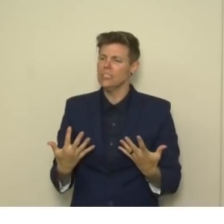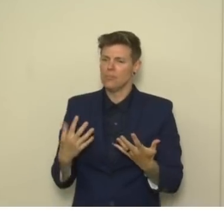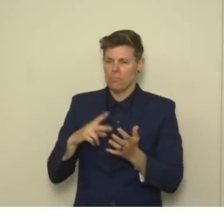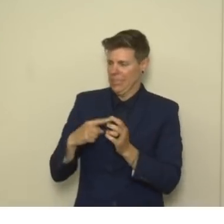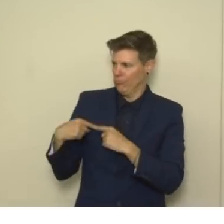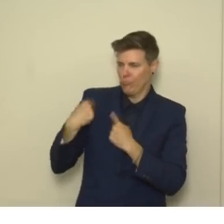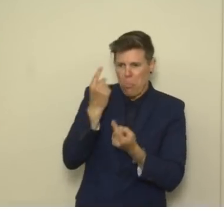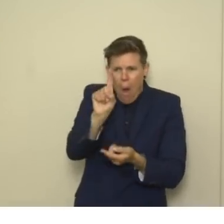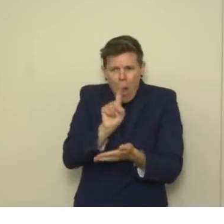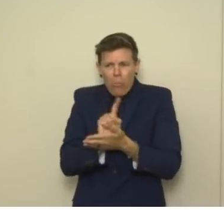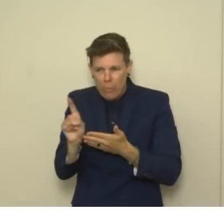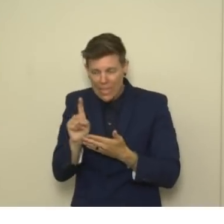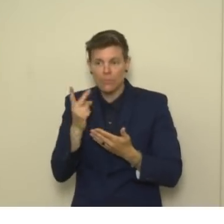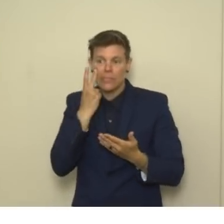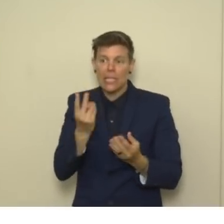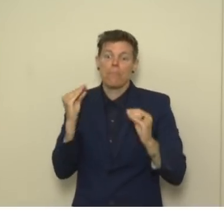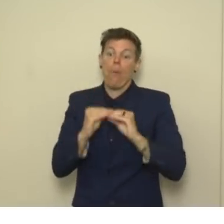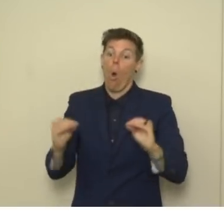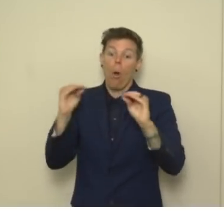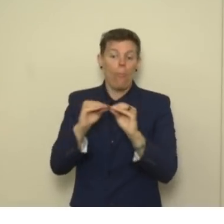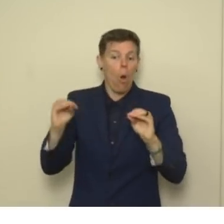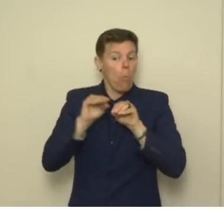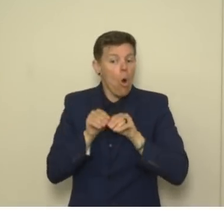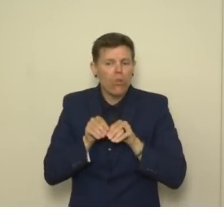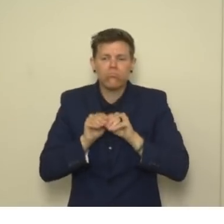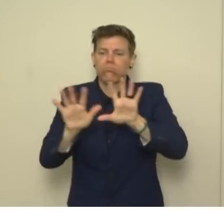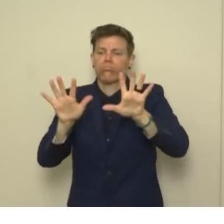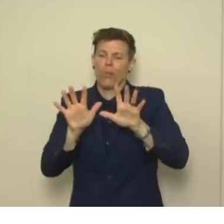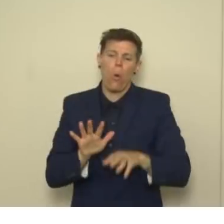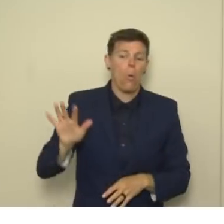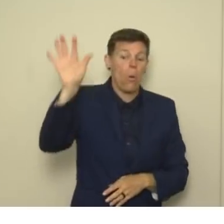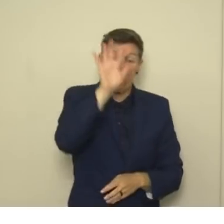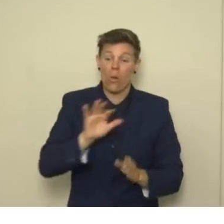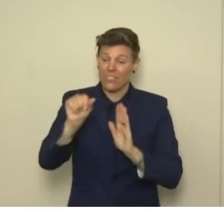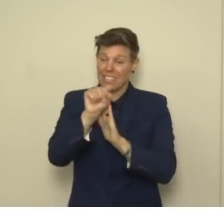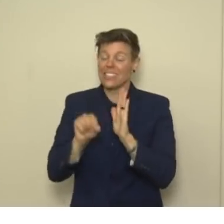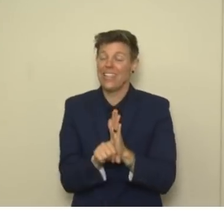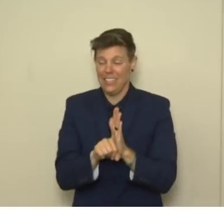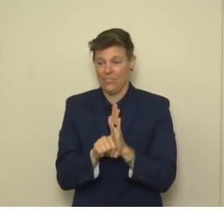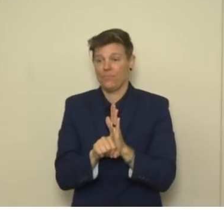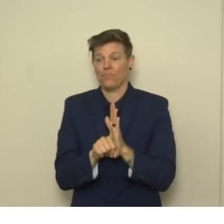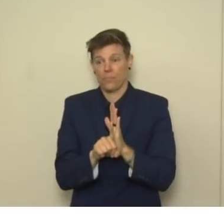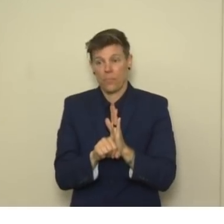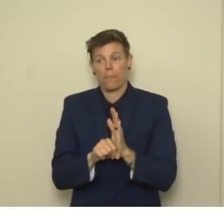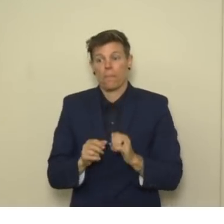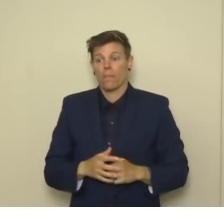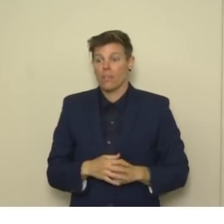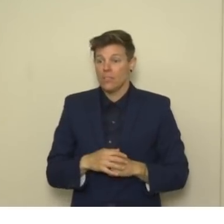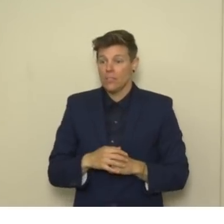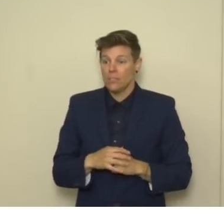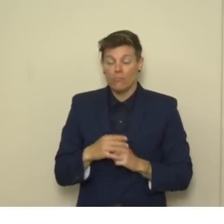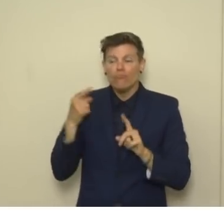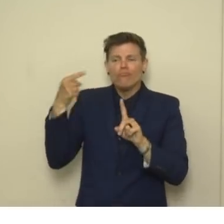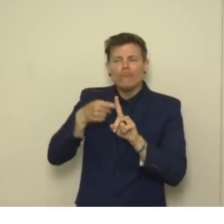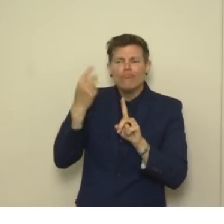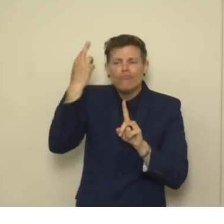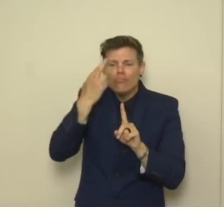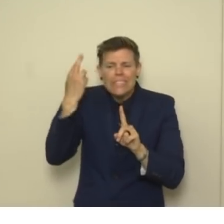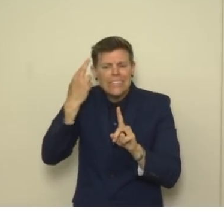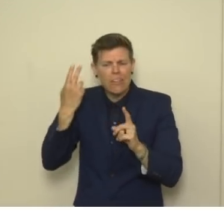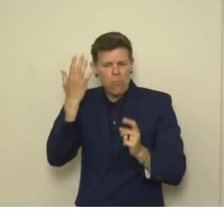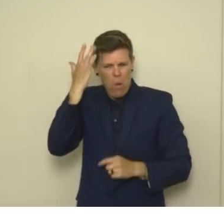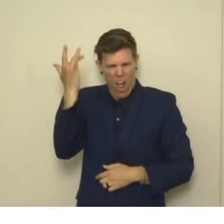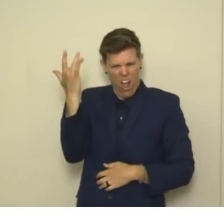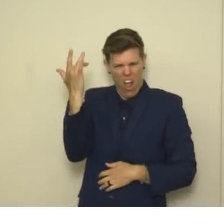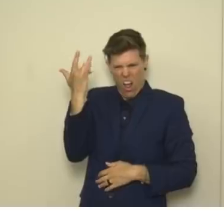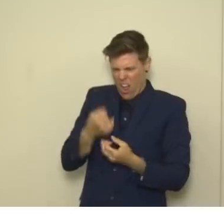seeing a much broader spread across the whole state. And the main thing driving it, which is what we always get asked, but the main thing driving the